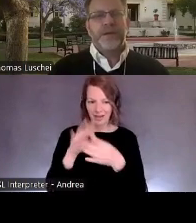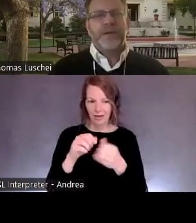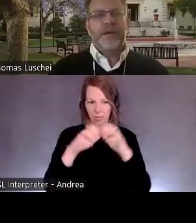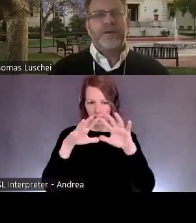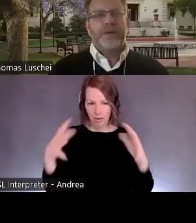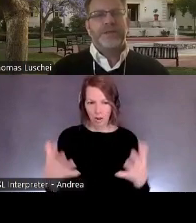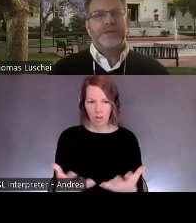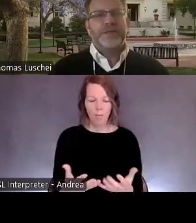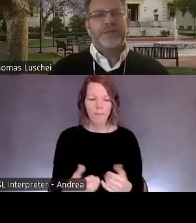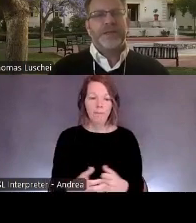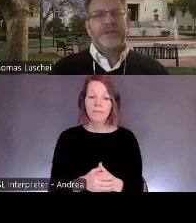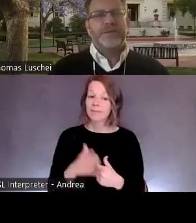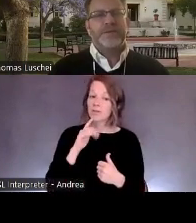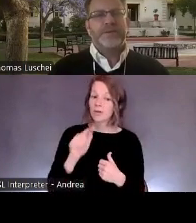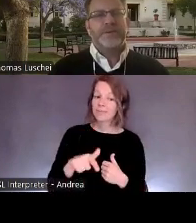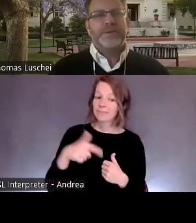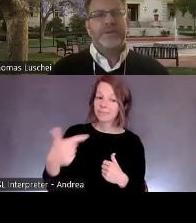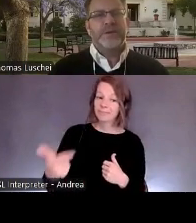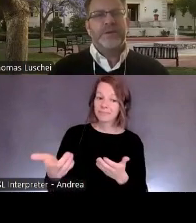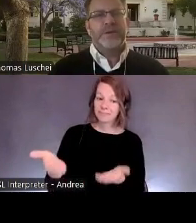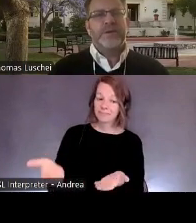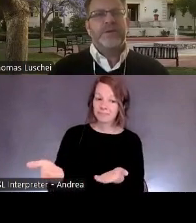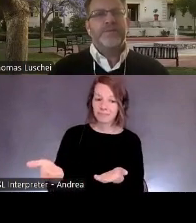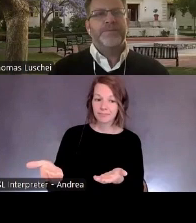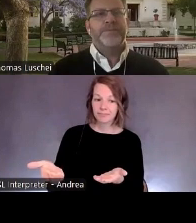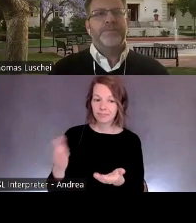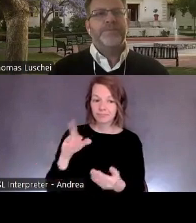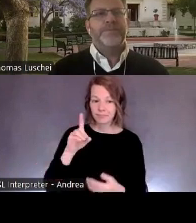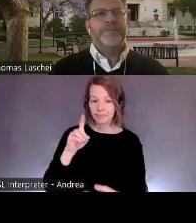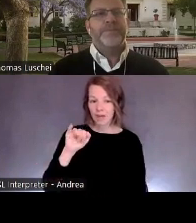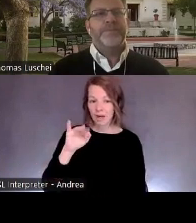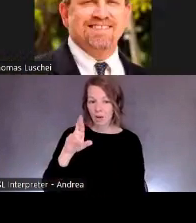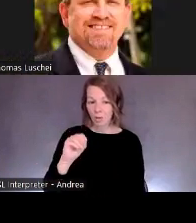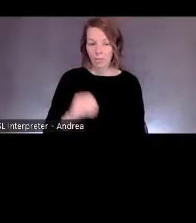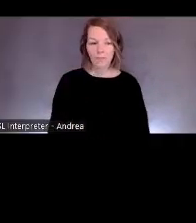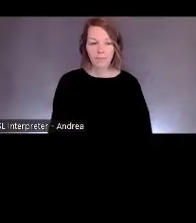and I will pass the next slide to Dario.